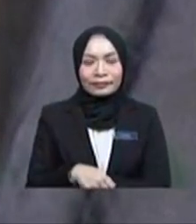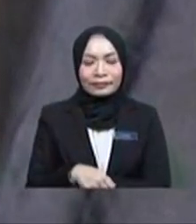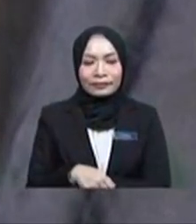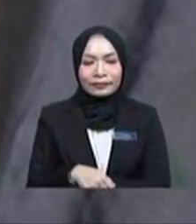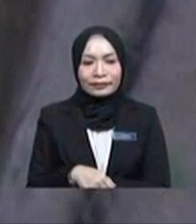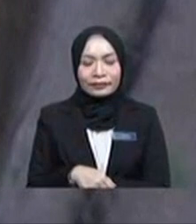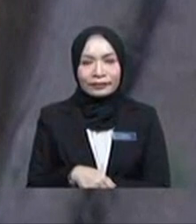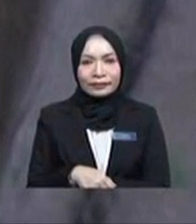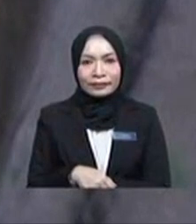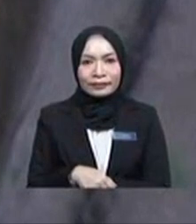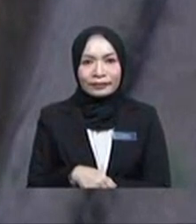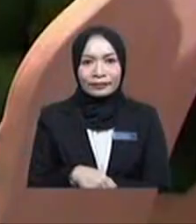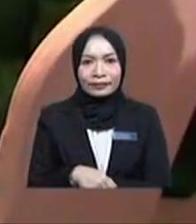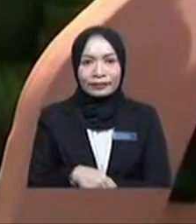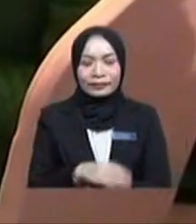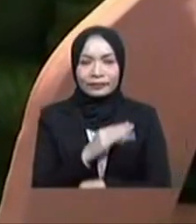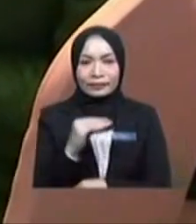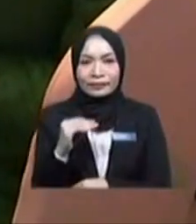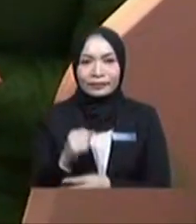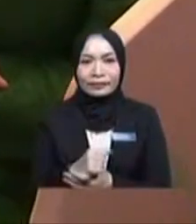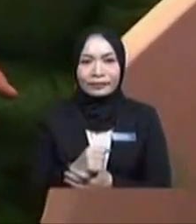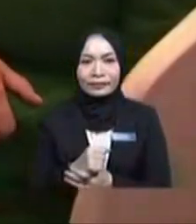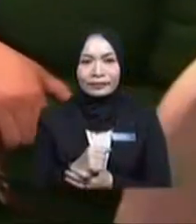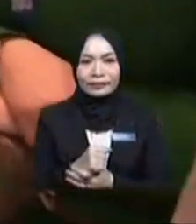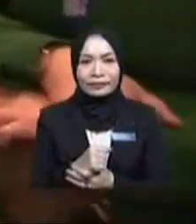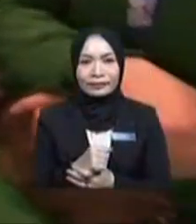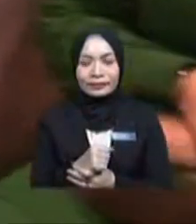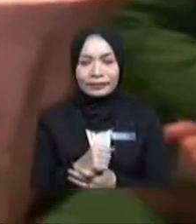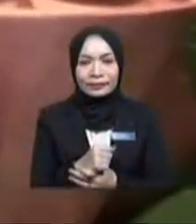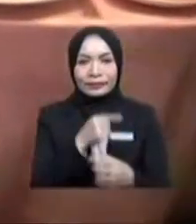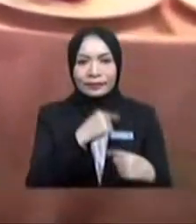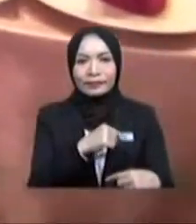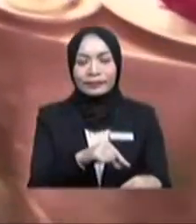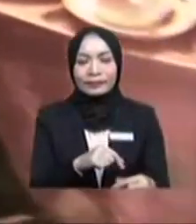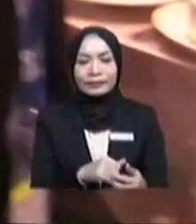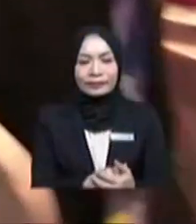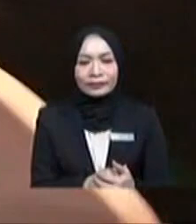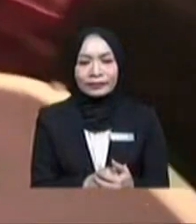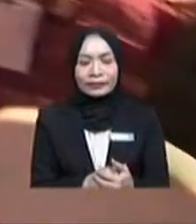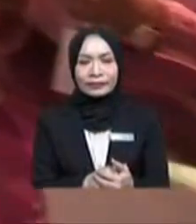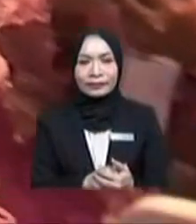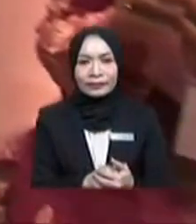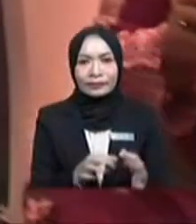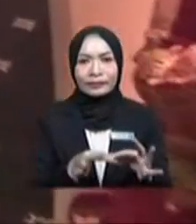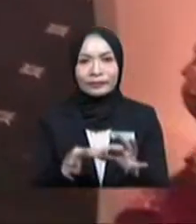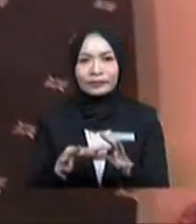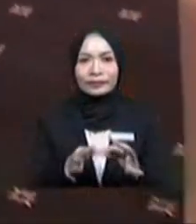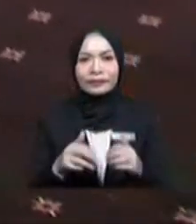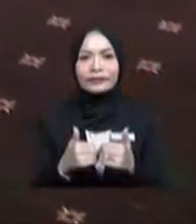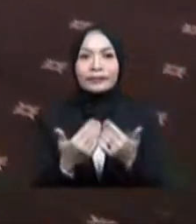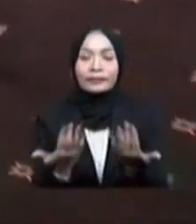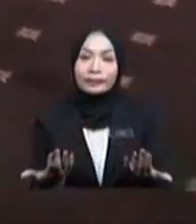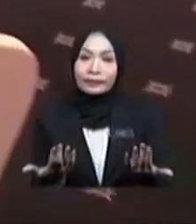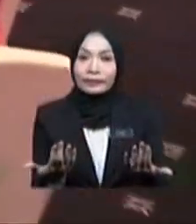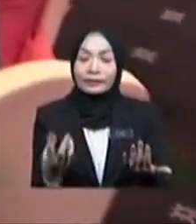of participants for the conference and a great platform to discuss and deliberate on how we can envision